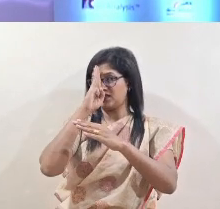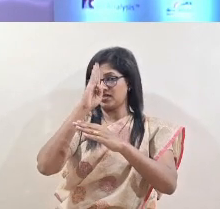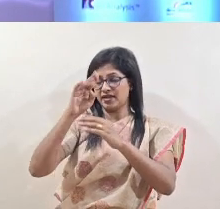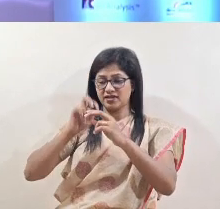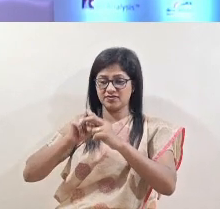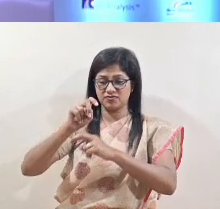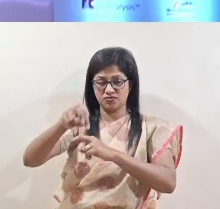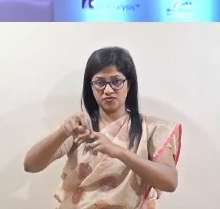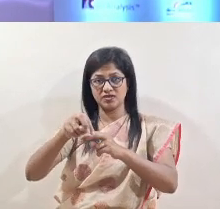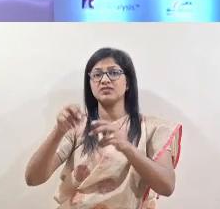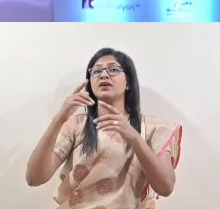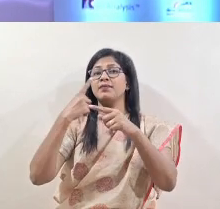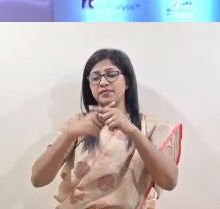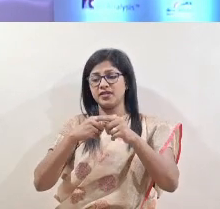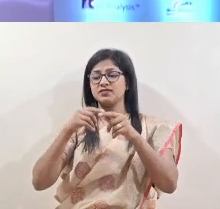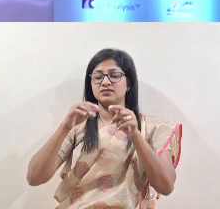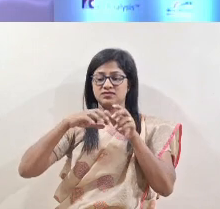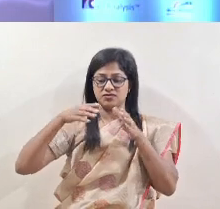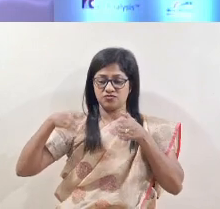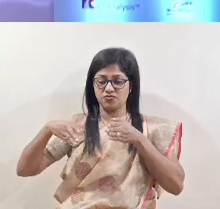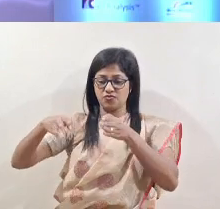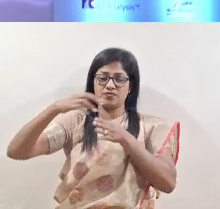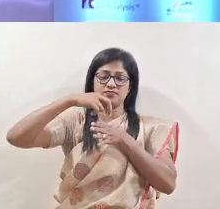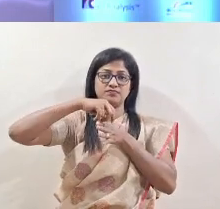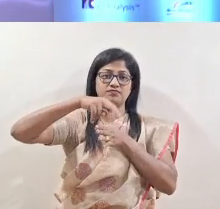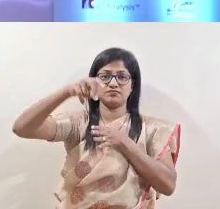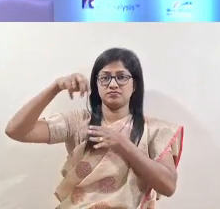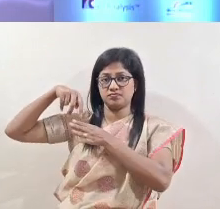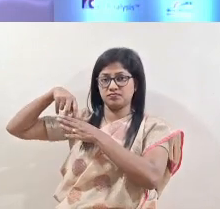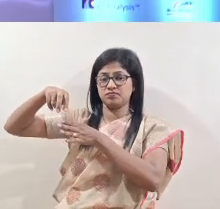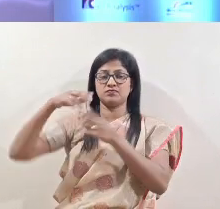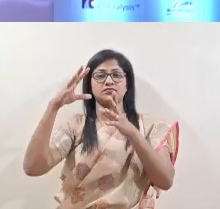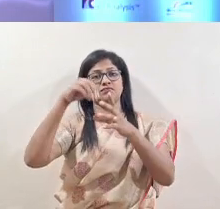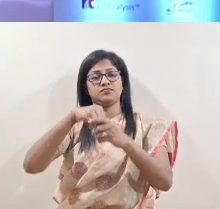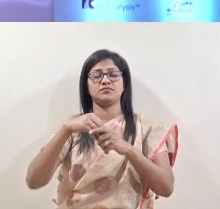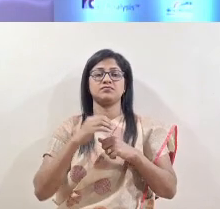and presence of proper sidewalks were considered.